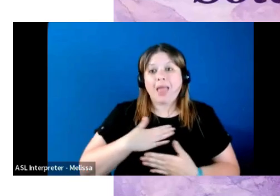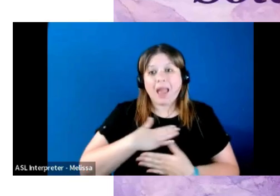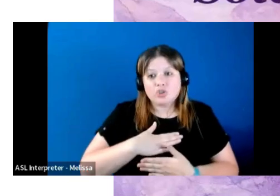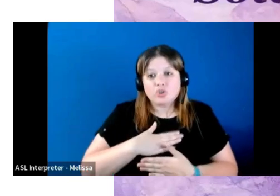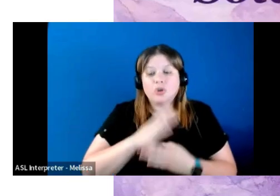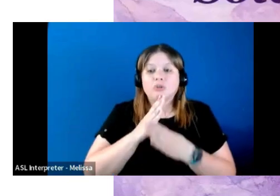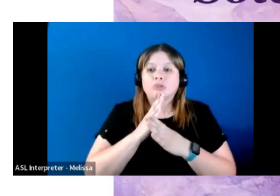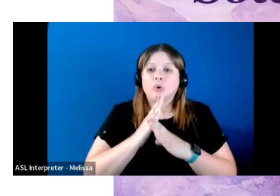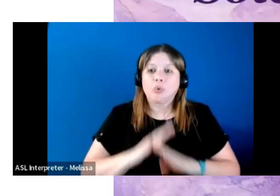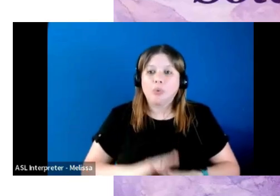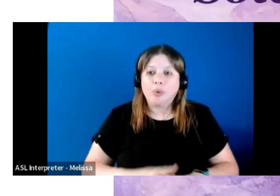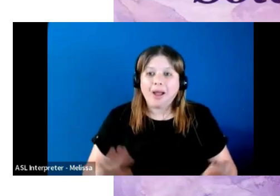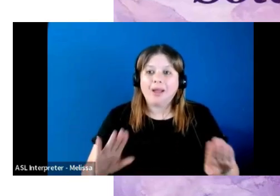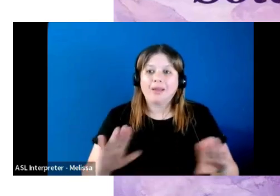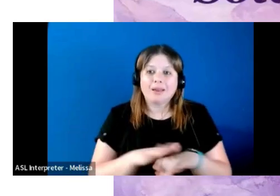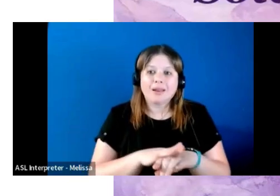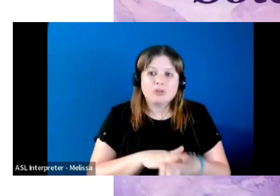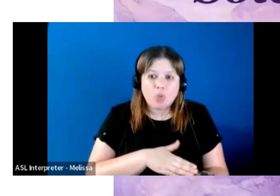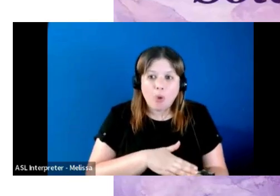and slow.